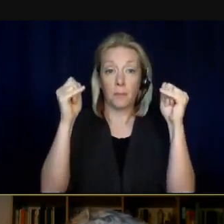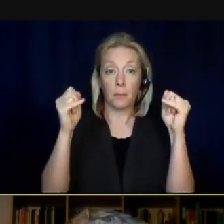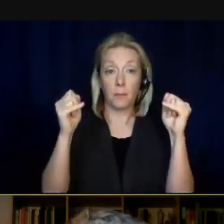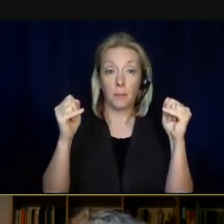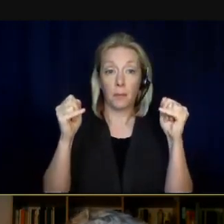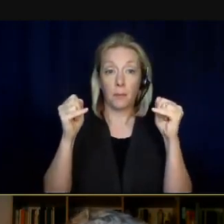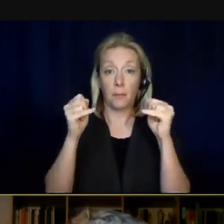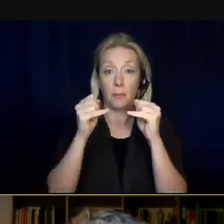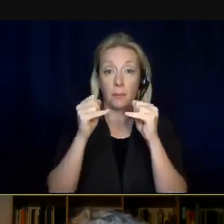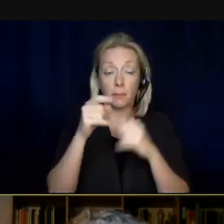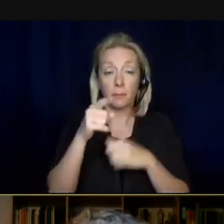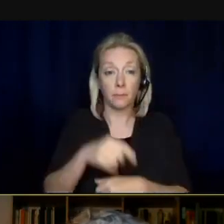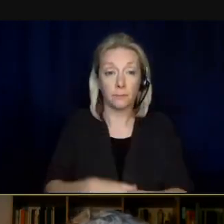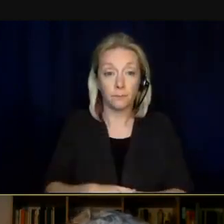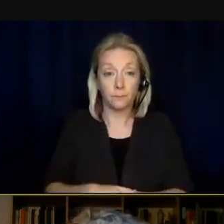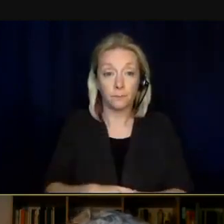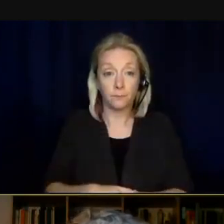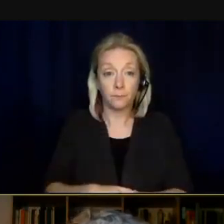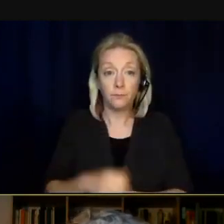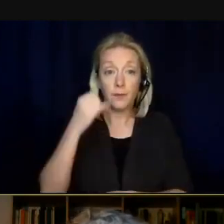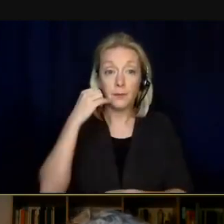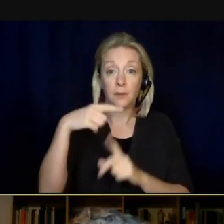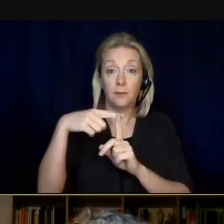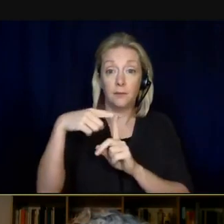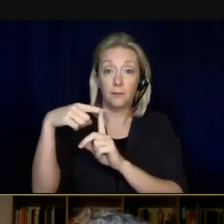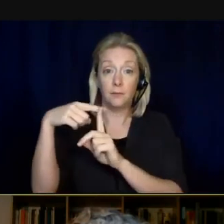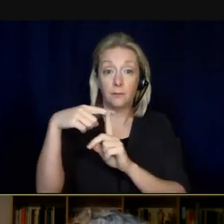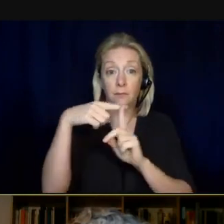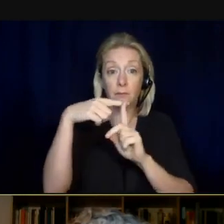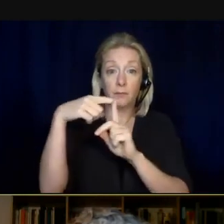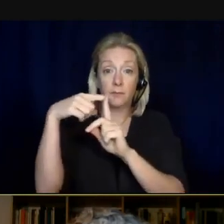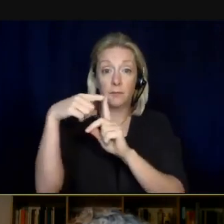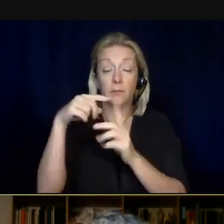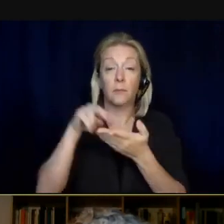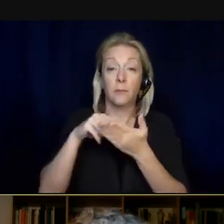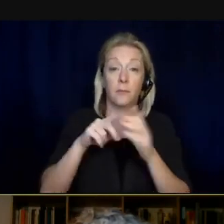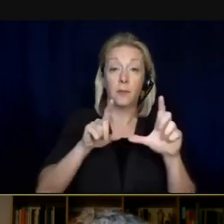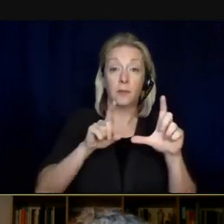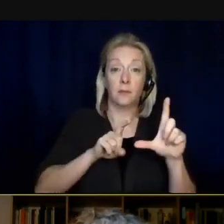this image here where you see the little crisscross cursor that lets you move,